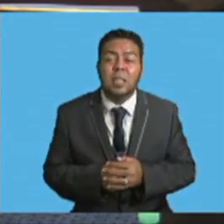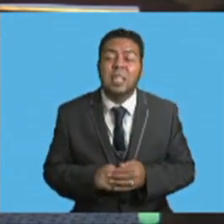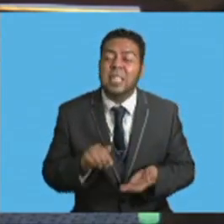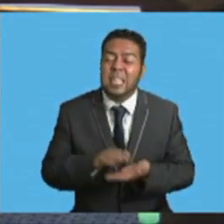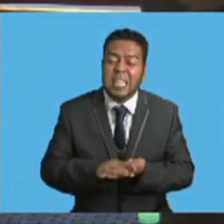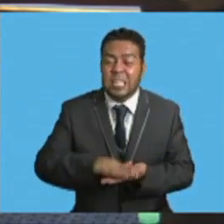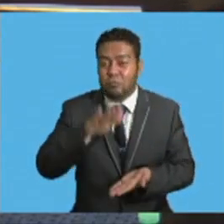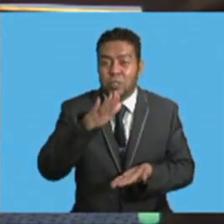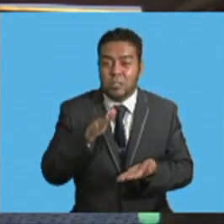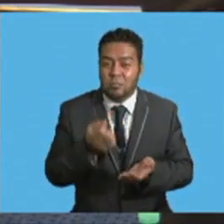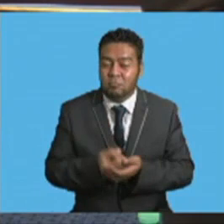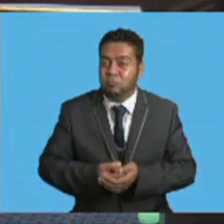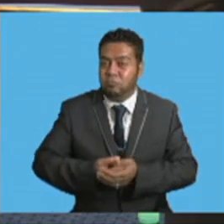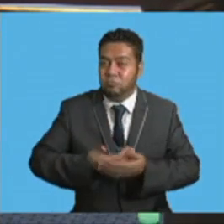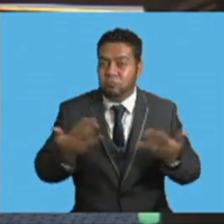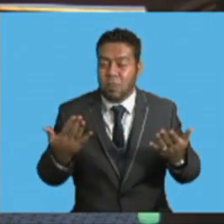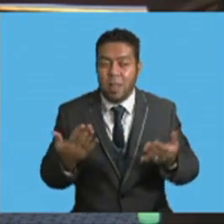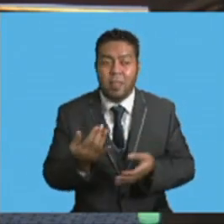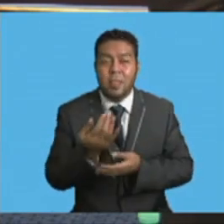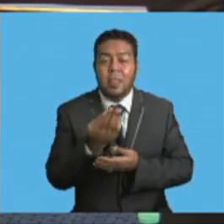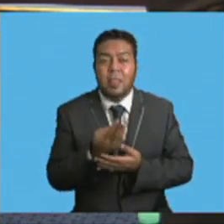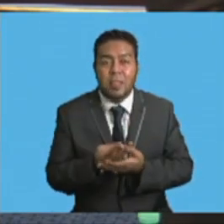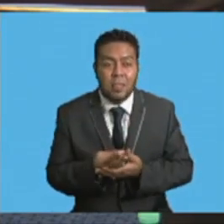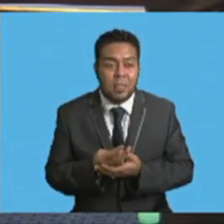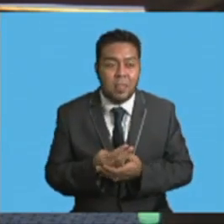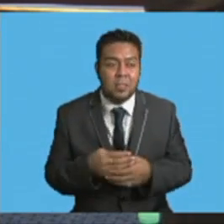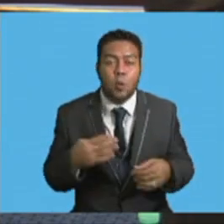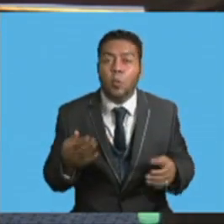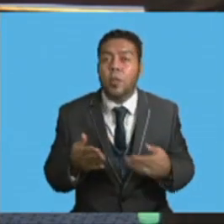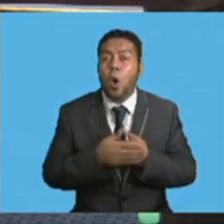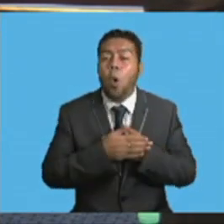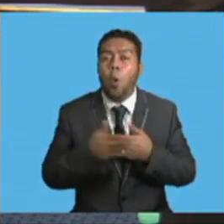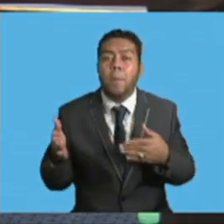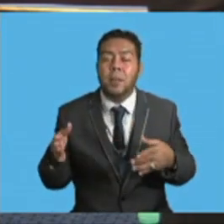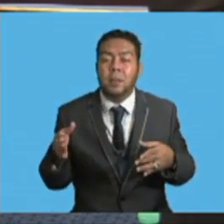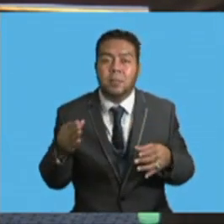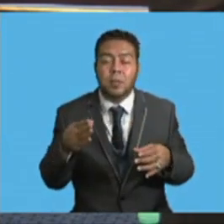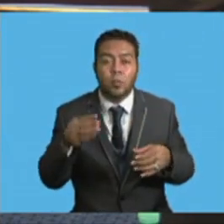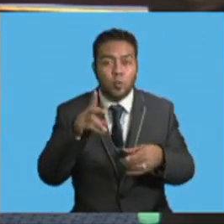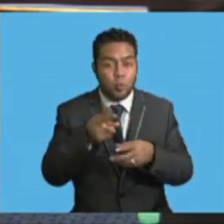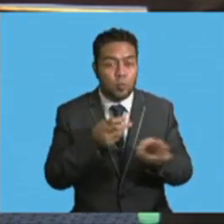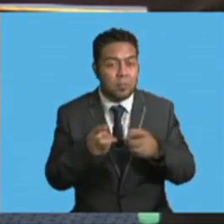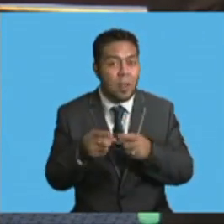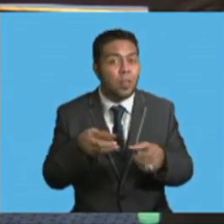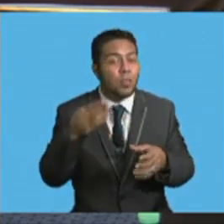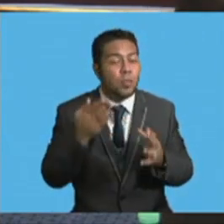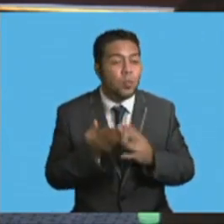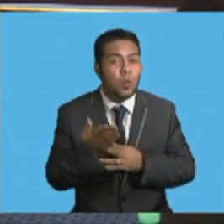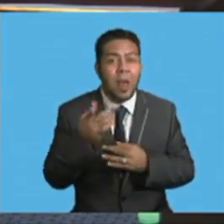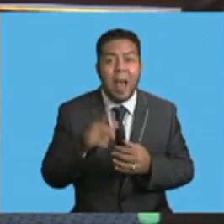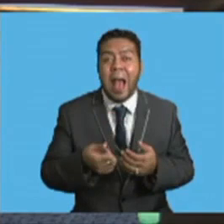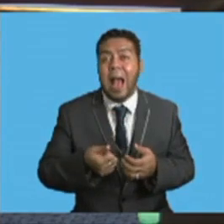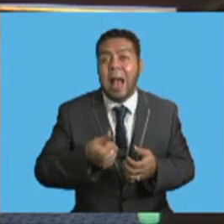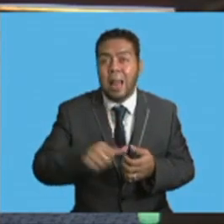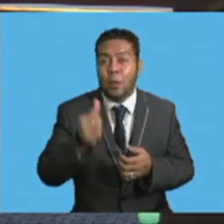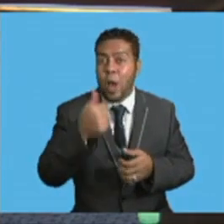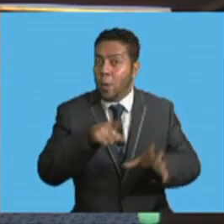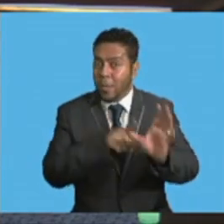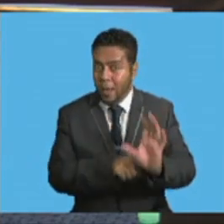increased significantly the salaries again with the open merit recruitment system, and through this initiative allowed our young